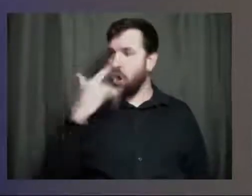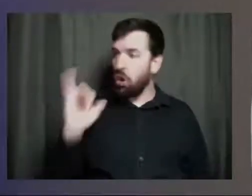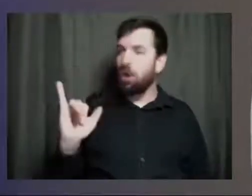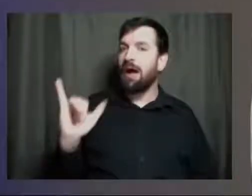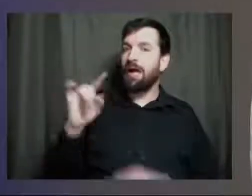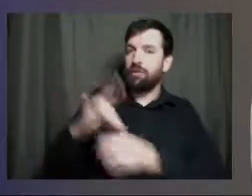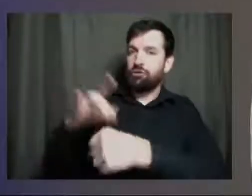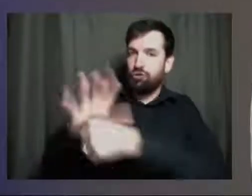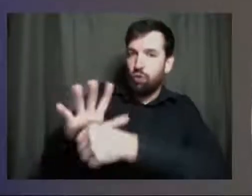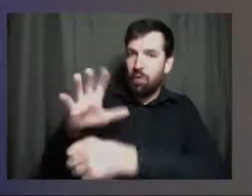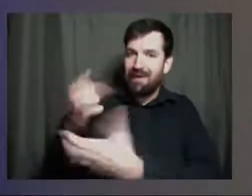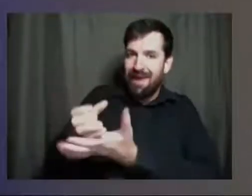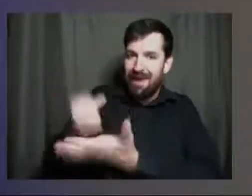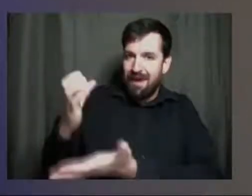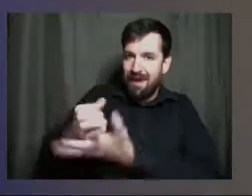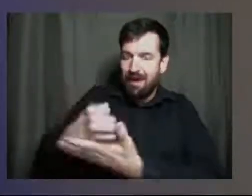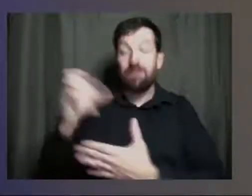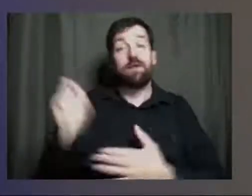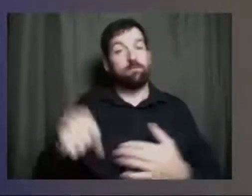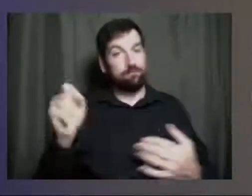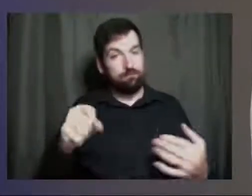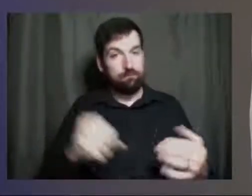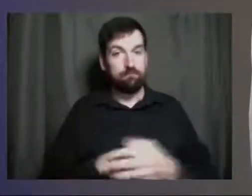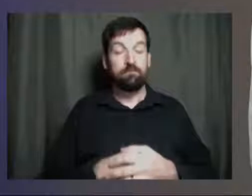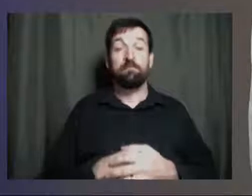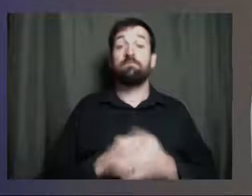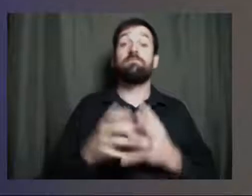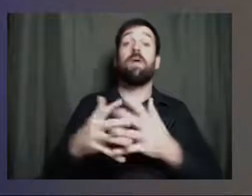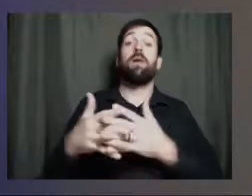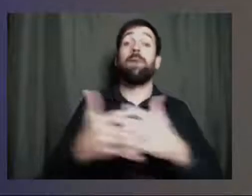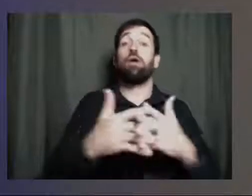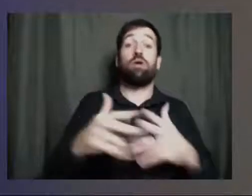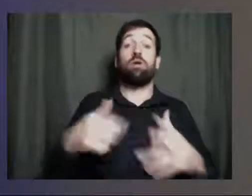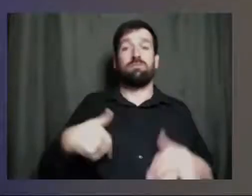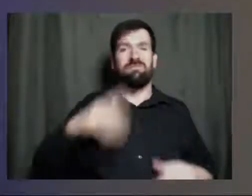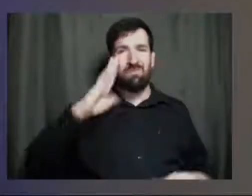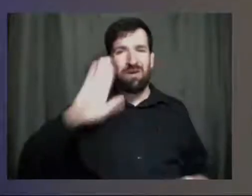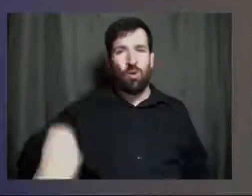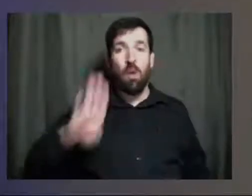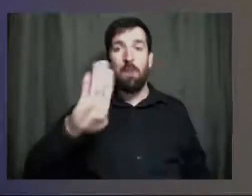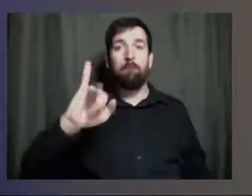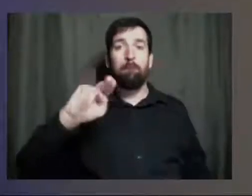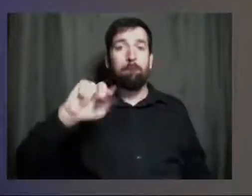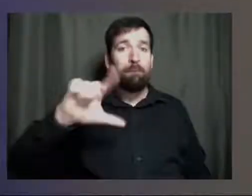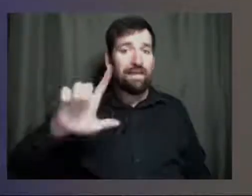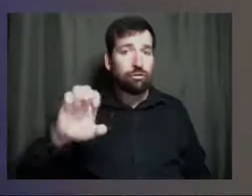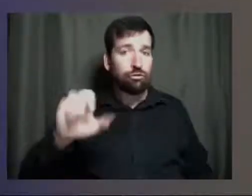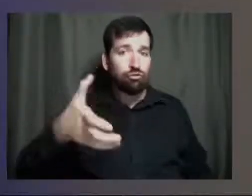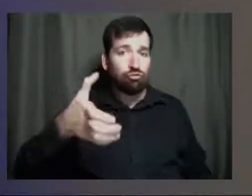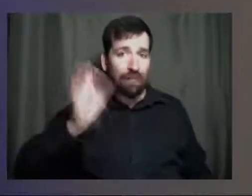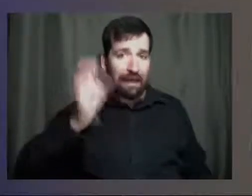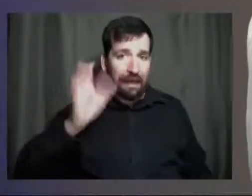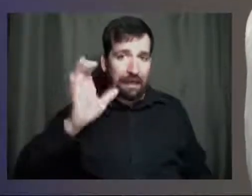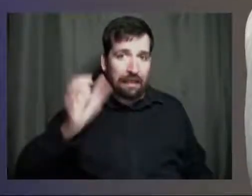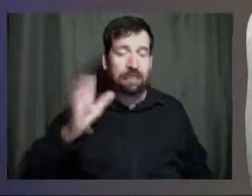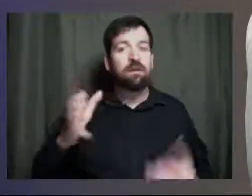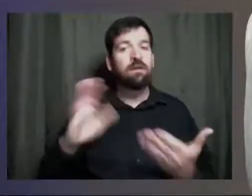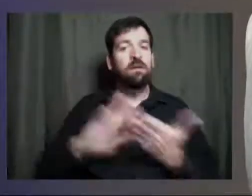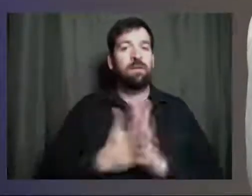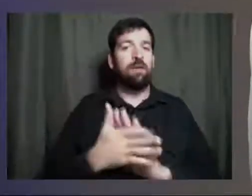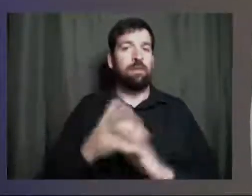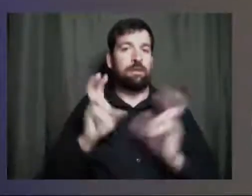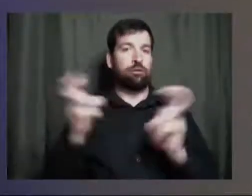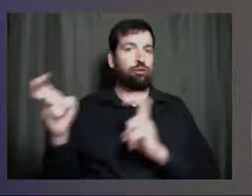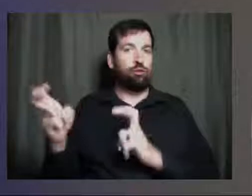and in America, we know that binge drinking is becoming a bigger and bigger problem, and one of the triggers for binge drinking is